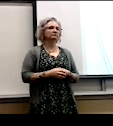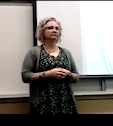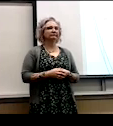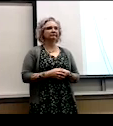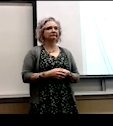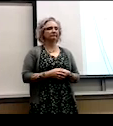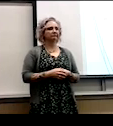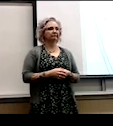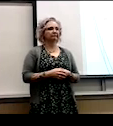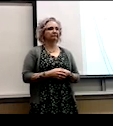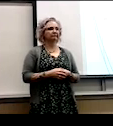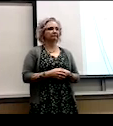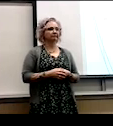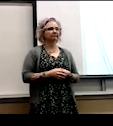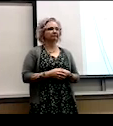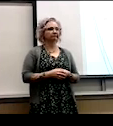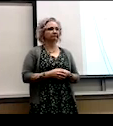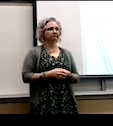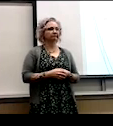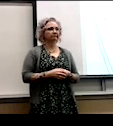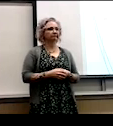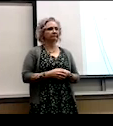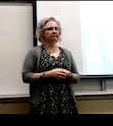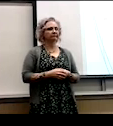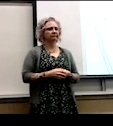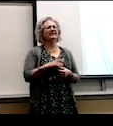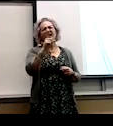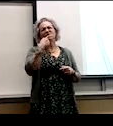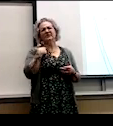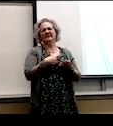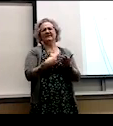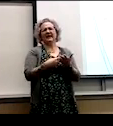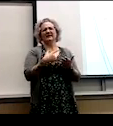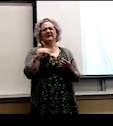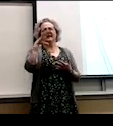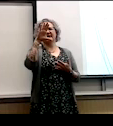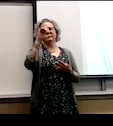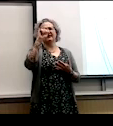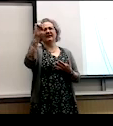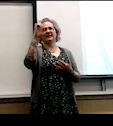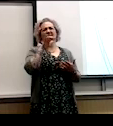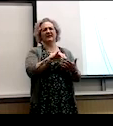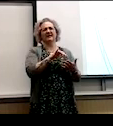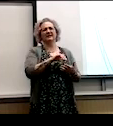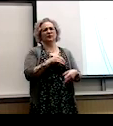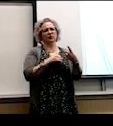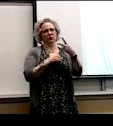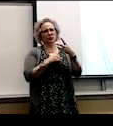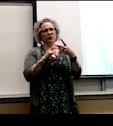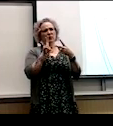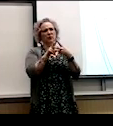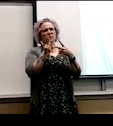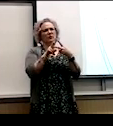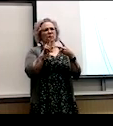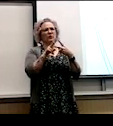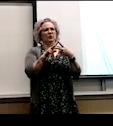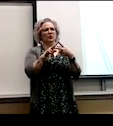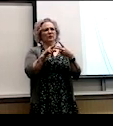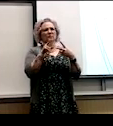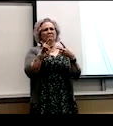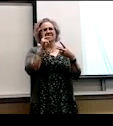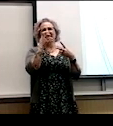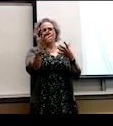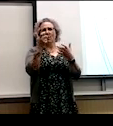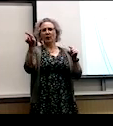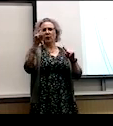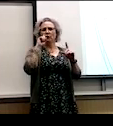similarly, and I should go to the cases. So I have two cases at the end. And I wanted to note the difference between those two